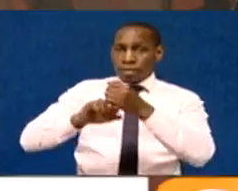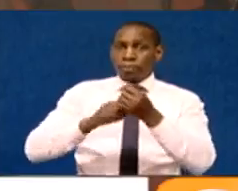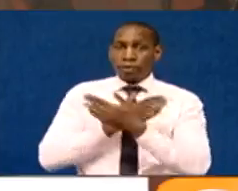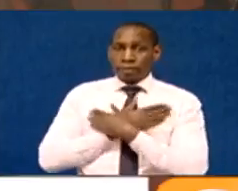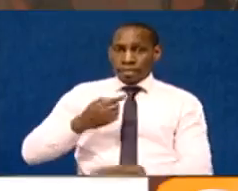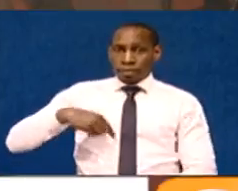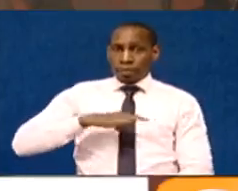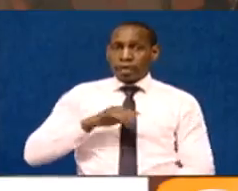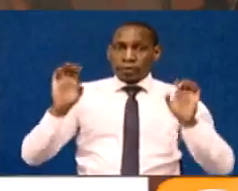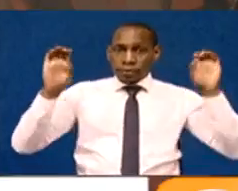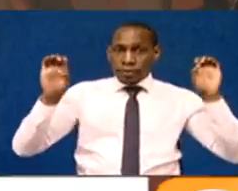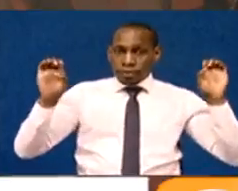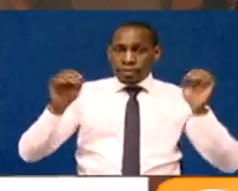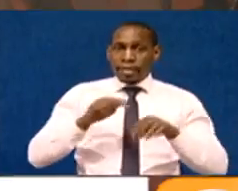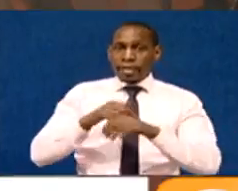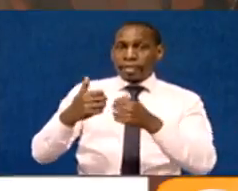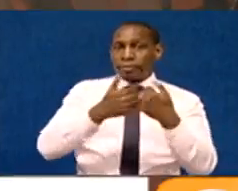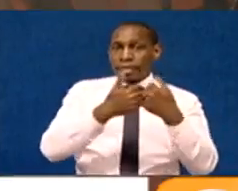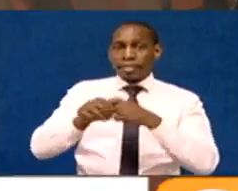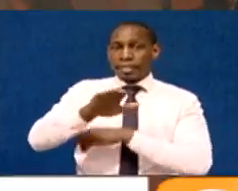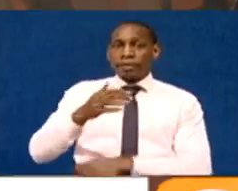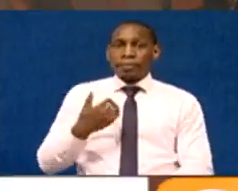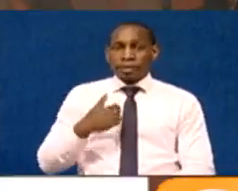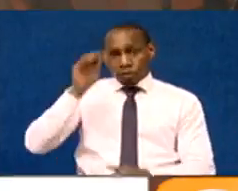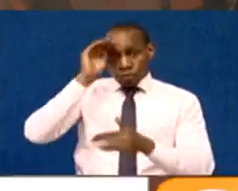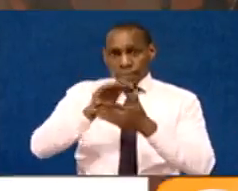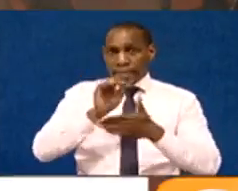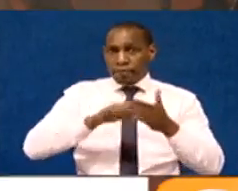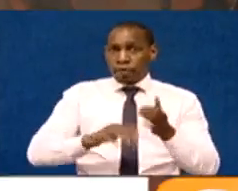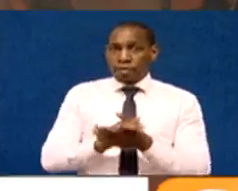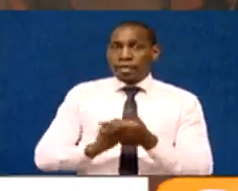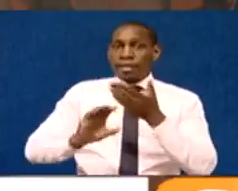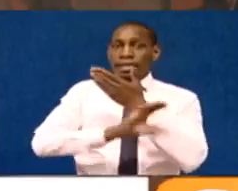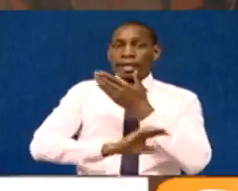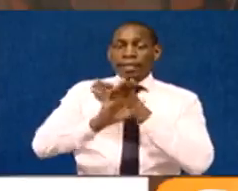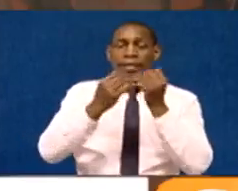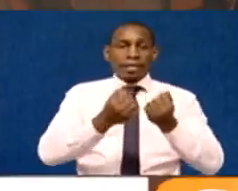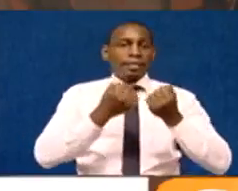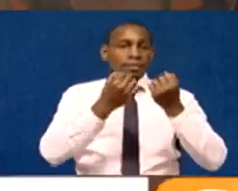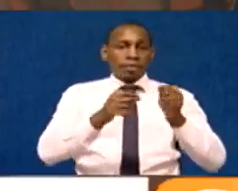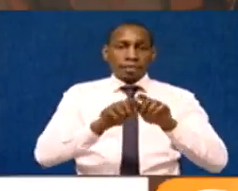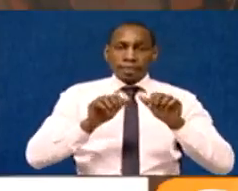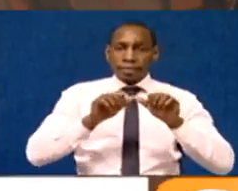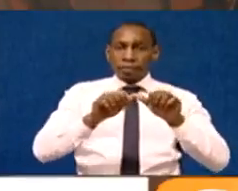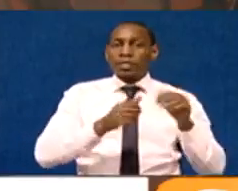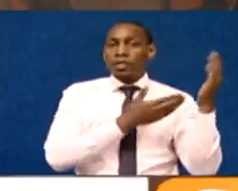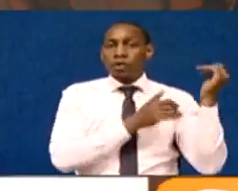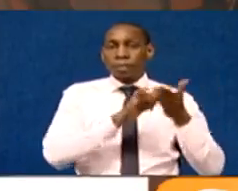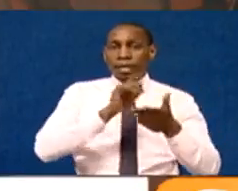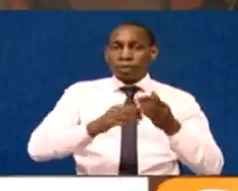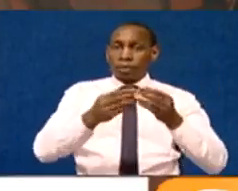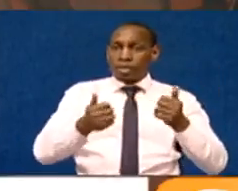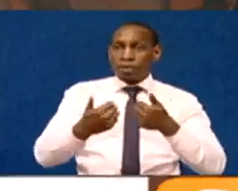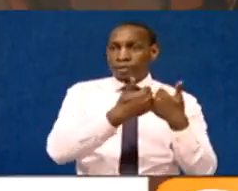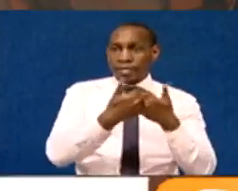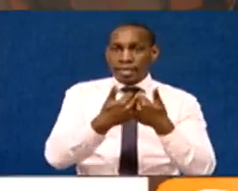colleagues in Ethiopia in this difficult environment, we believe that the country is more resilient and remain very optimistic that they'll overcome